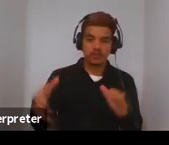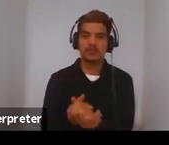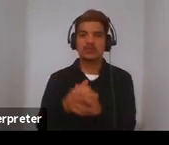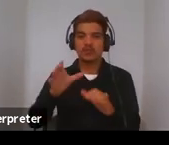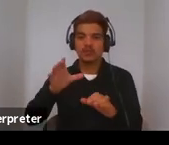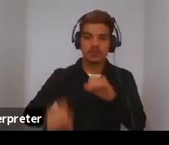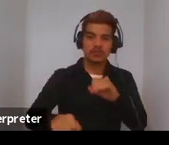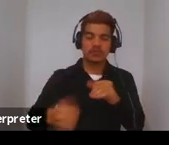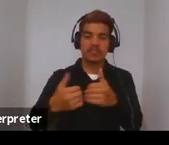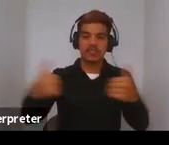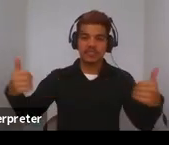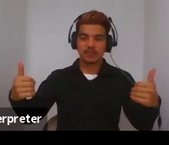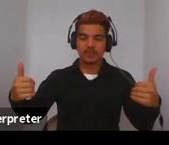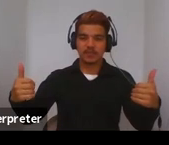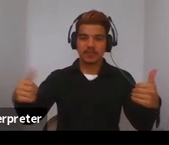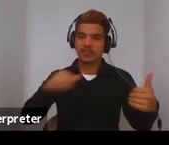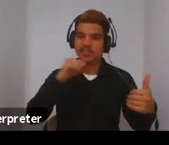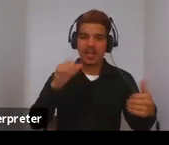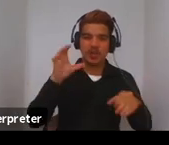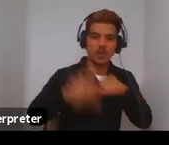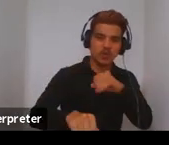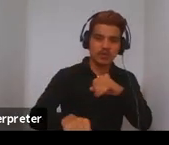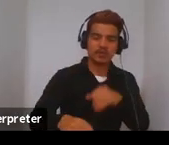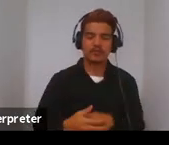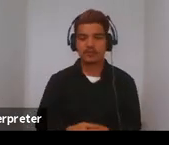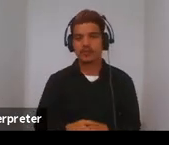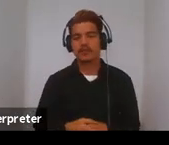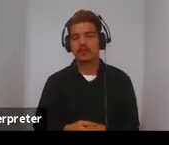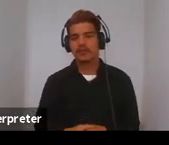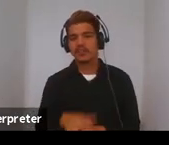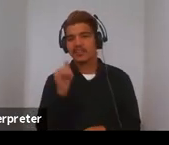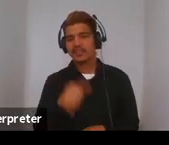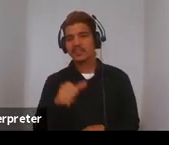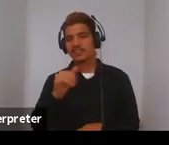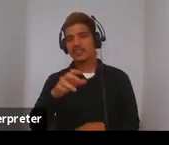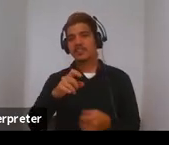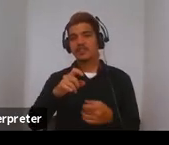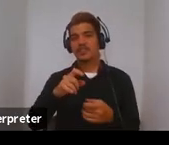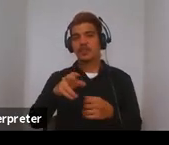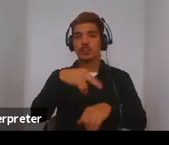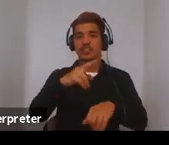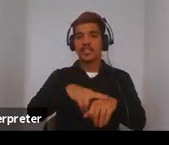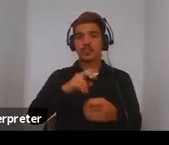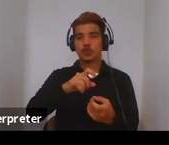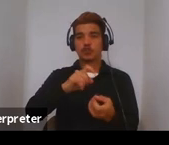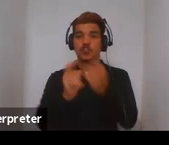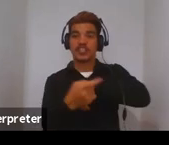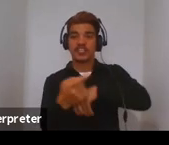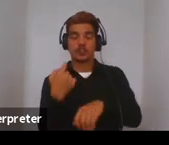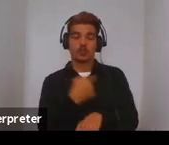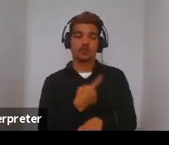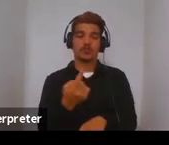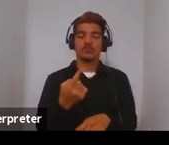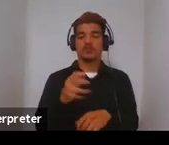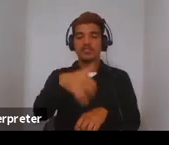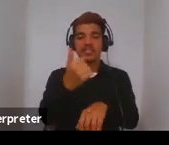separate crime. It wasn't just rape. So that's a social norms change that we had to affect in my own state. And